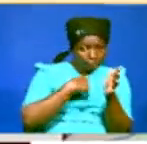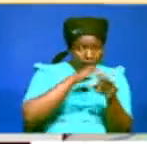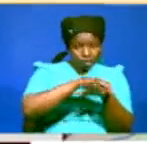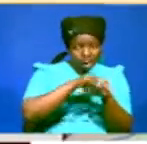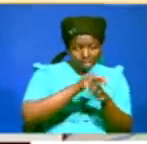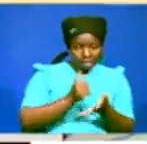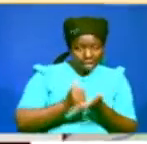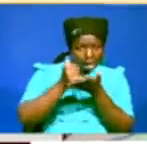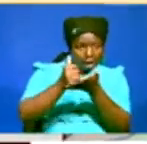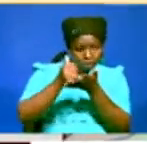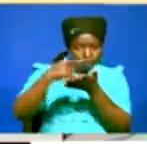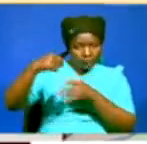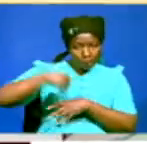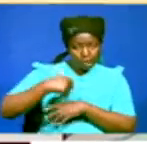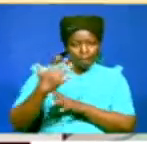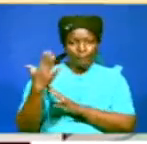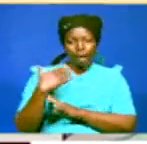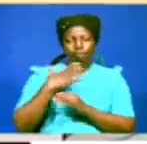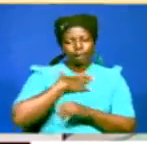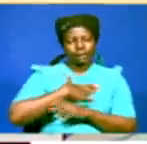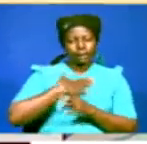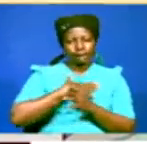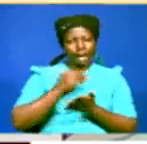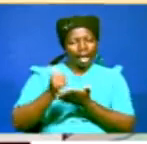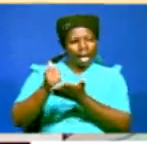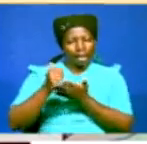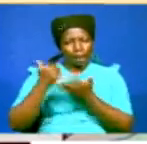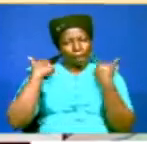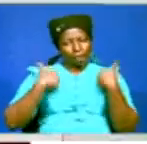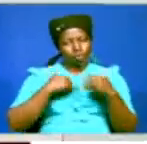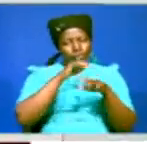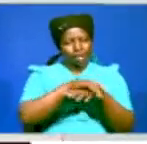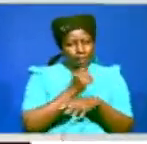malipo, tafadhali nisaidie nipate matibabu, nipate malipo yangu.